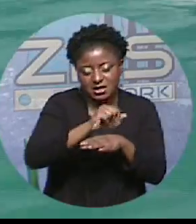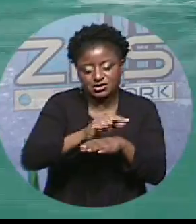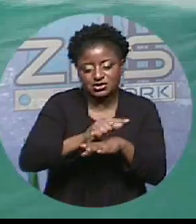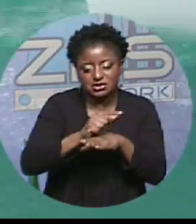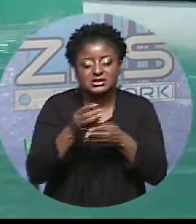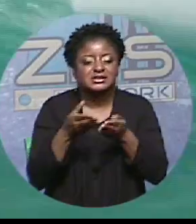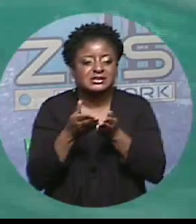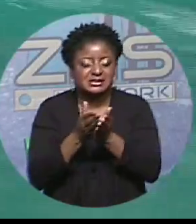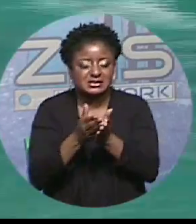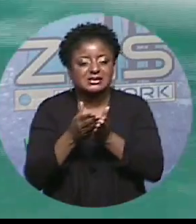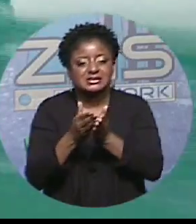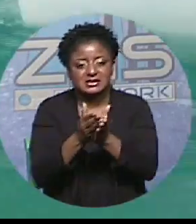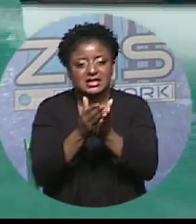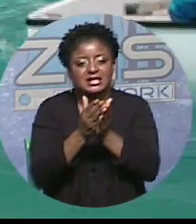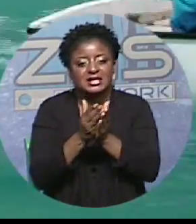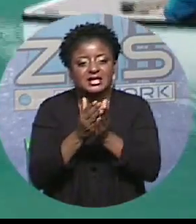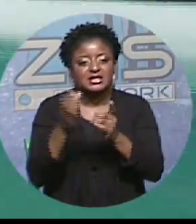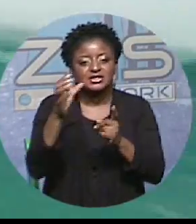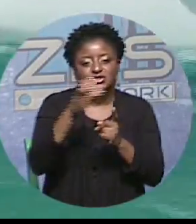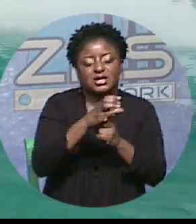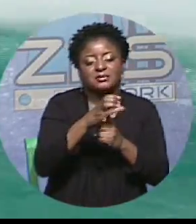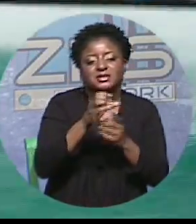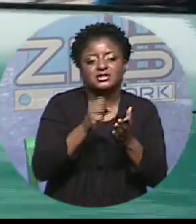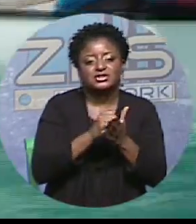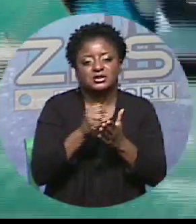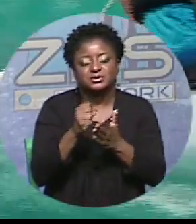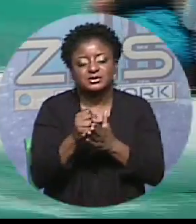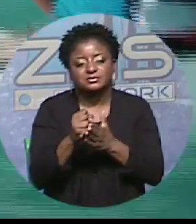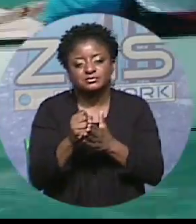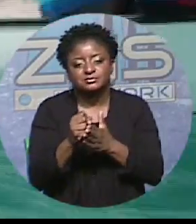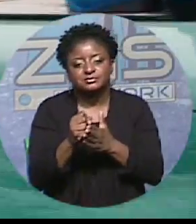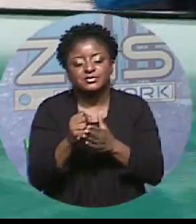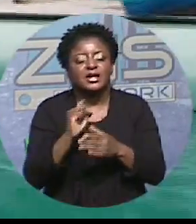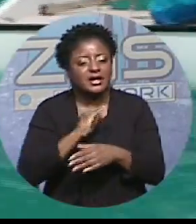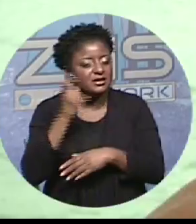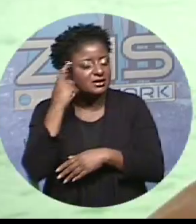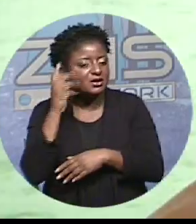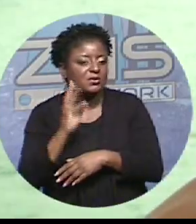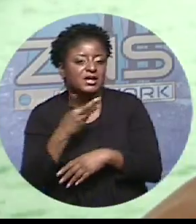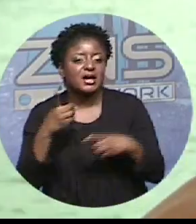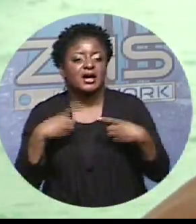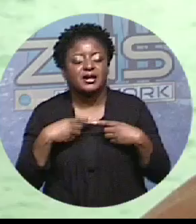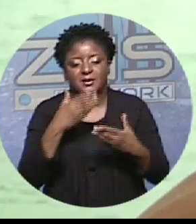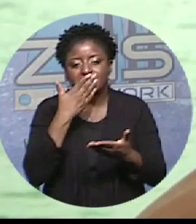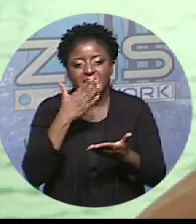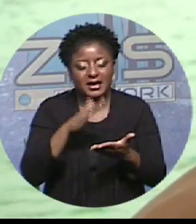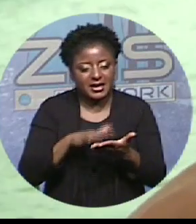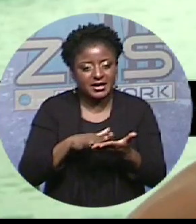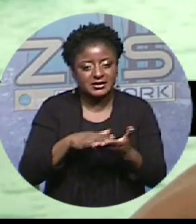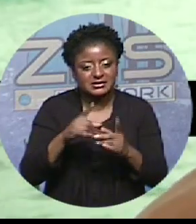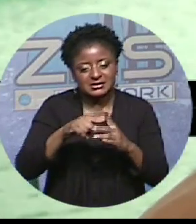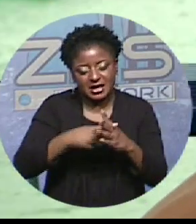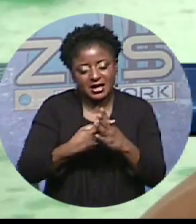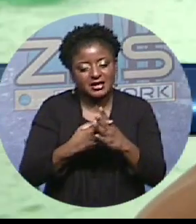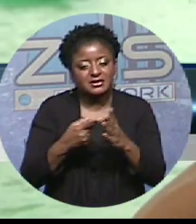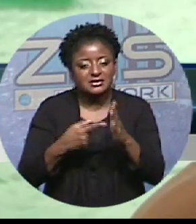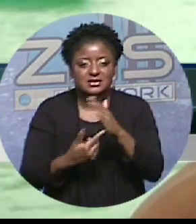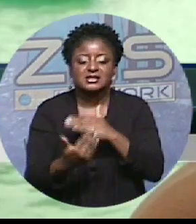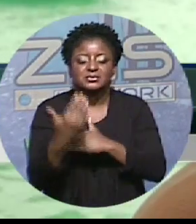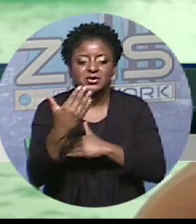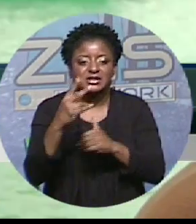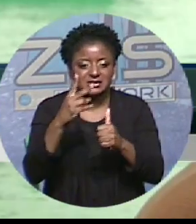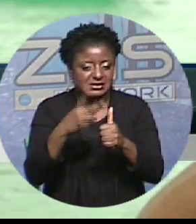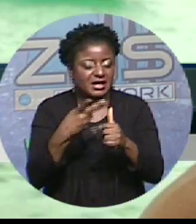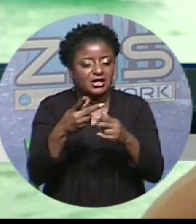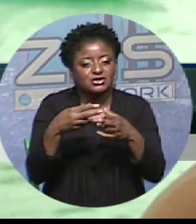Sailing Championships. It was well, but I think we had a bad start this morning. The second race, the anchor didn't